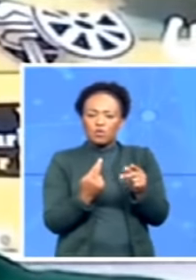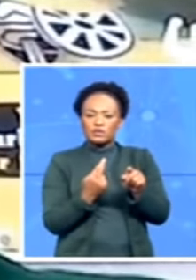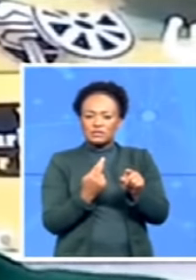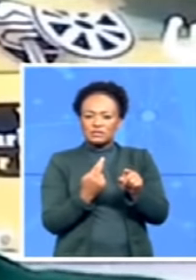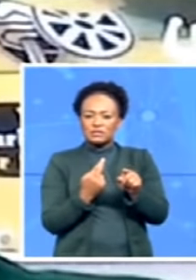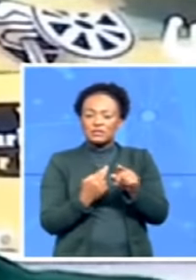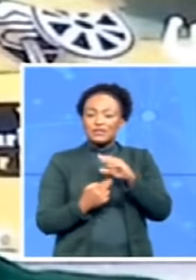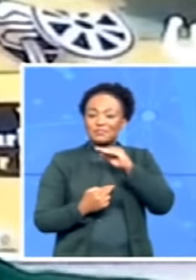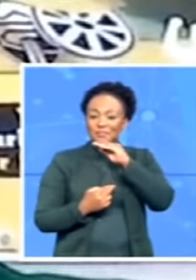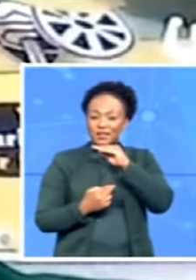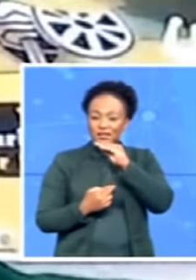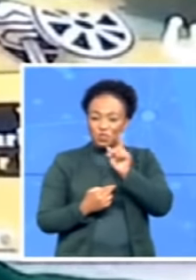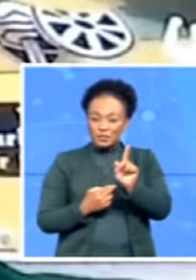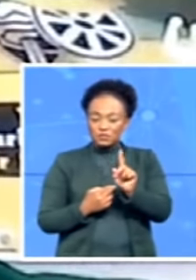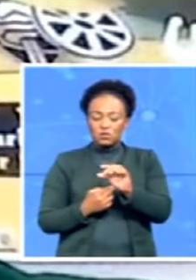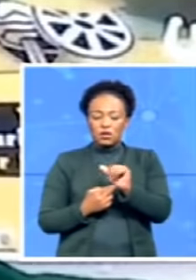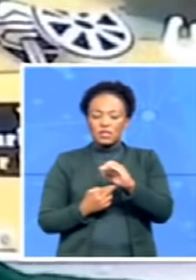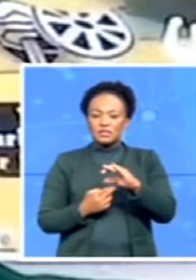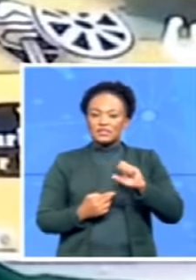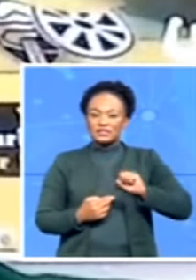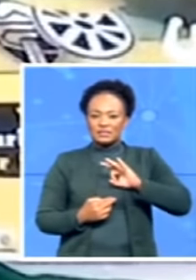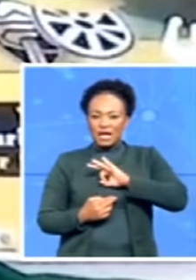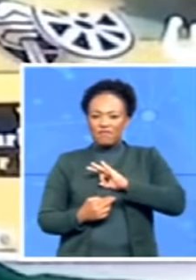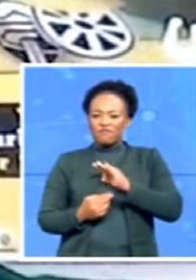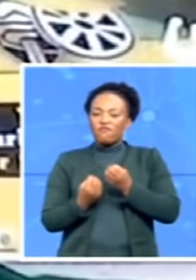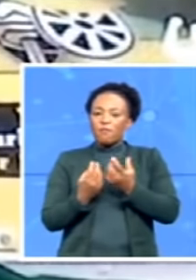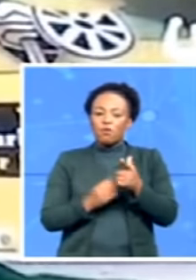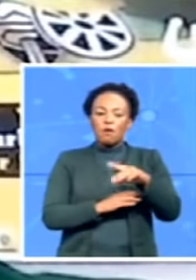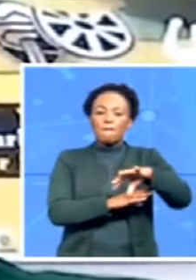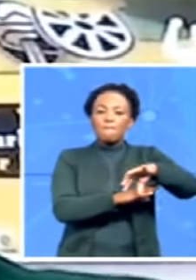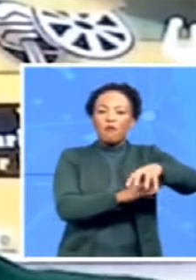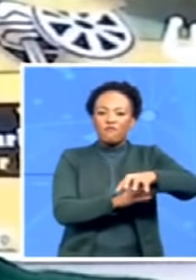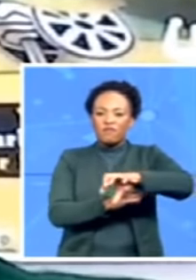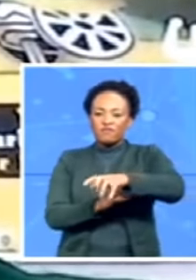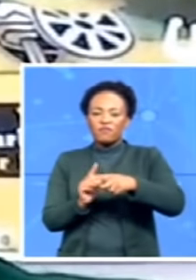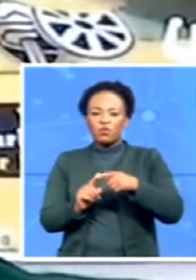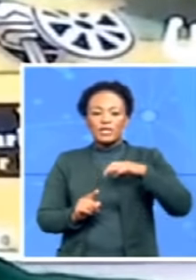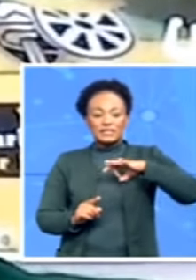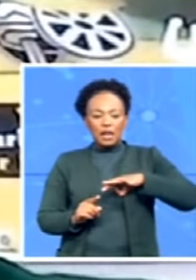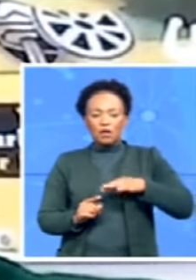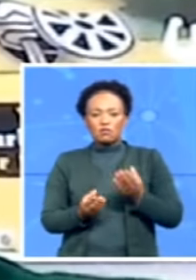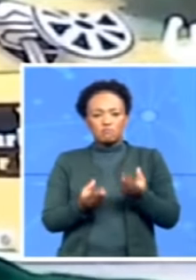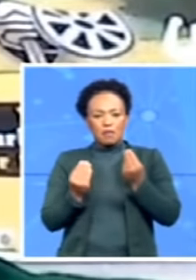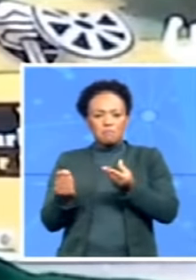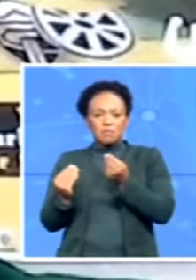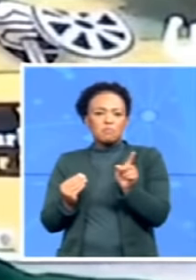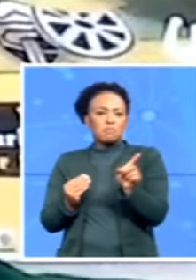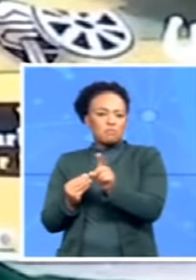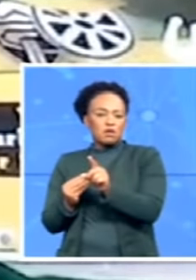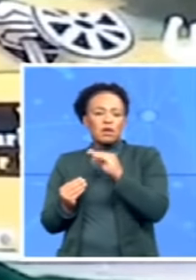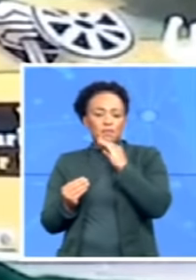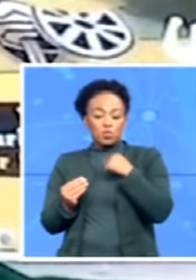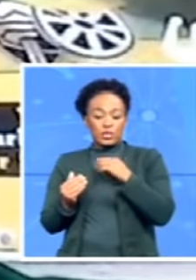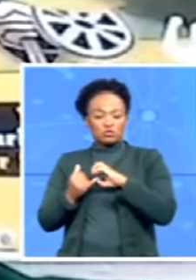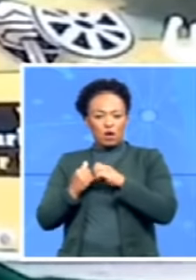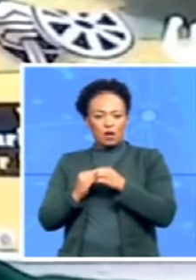staff members in those provinces are receiving salaries, and this could potentially weaken efforts to put pressure on management to attend